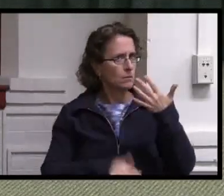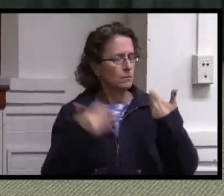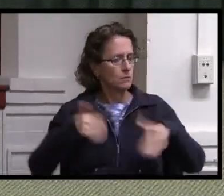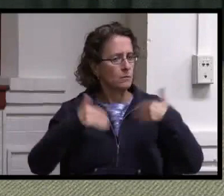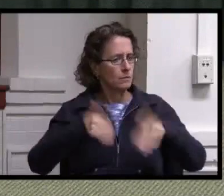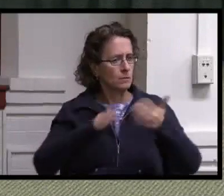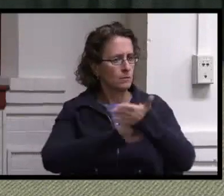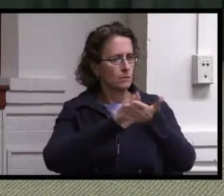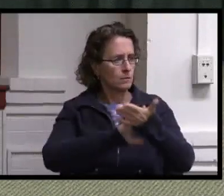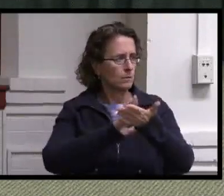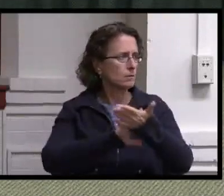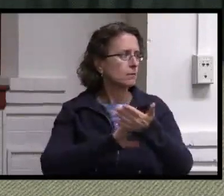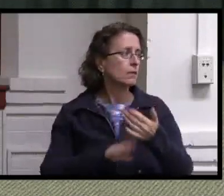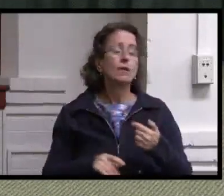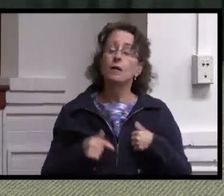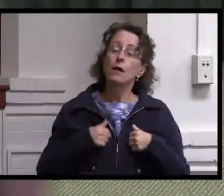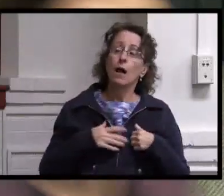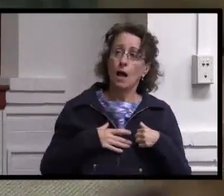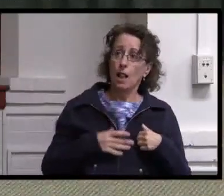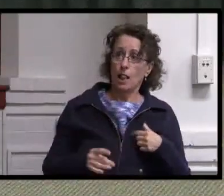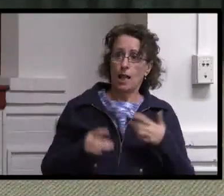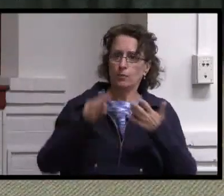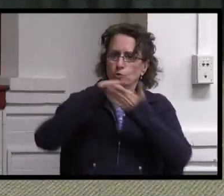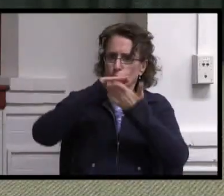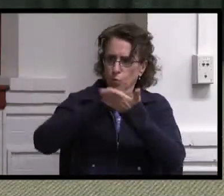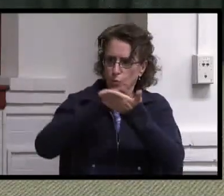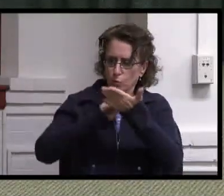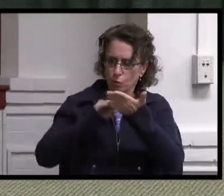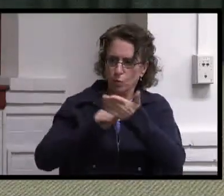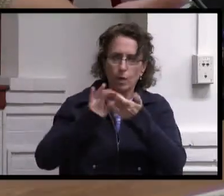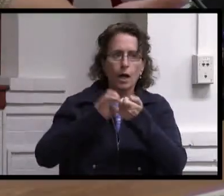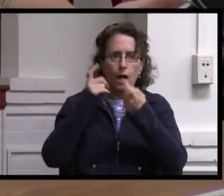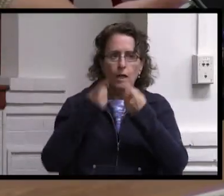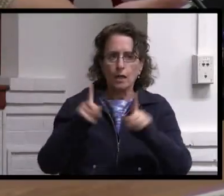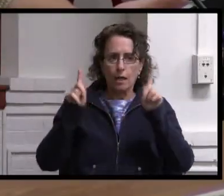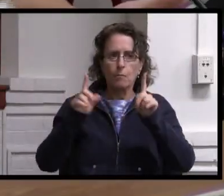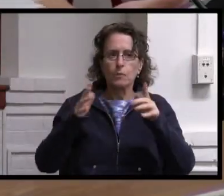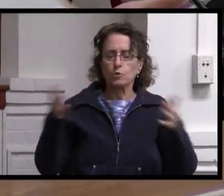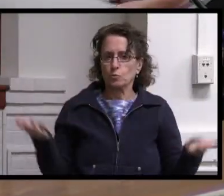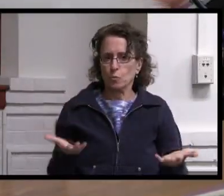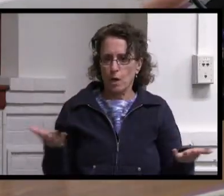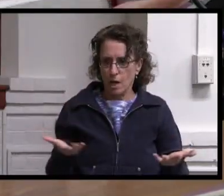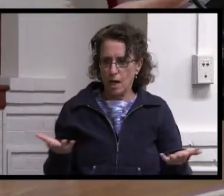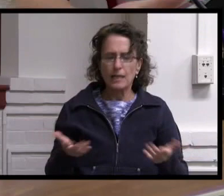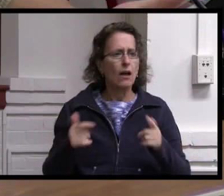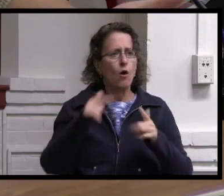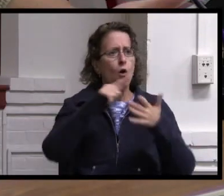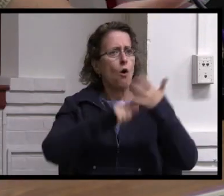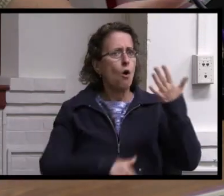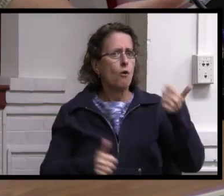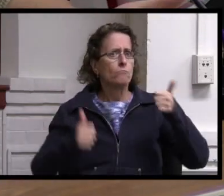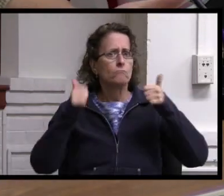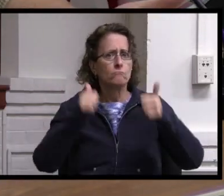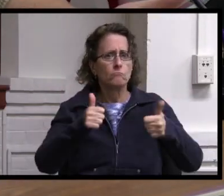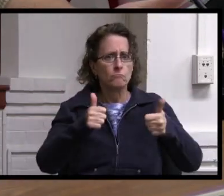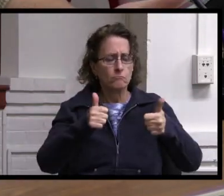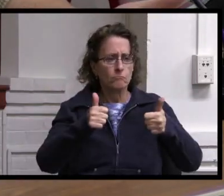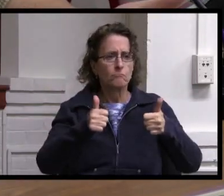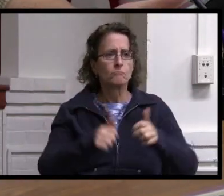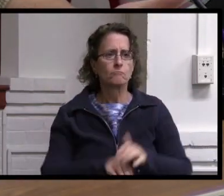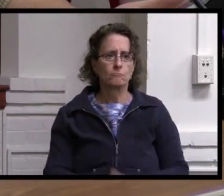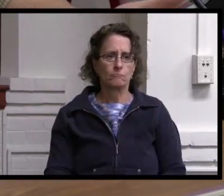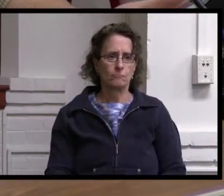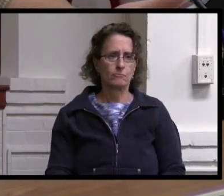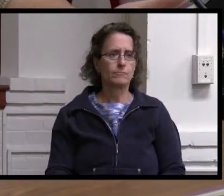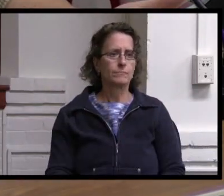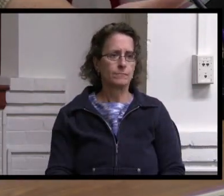things quantified on paper, you know, because it feels so abstract and we're just talking, and I think this looks great and I'm really pleased with it. It